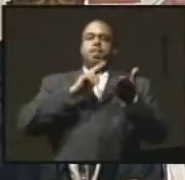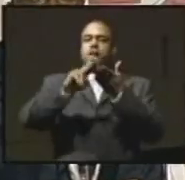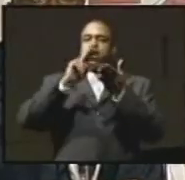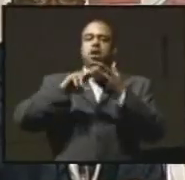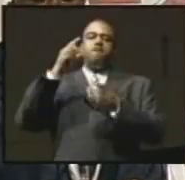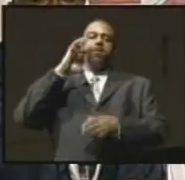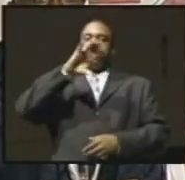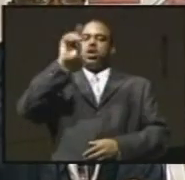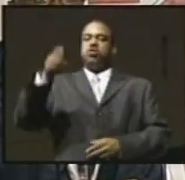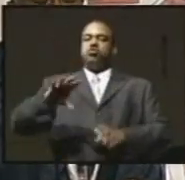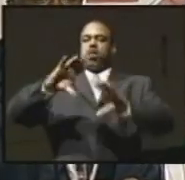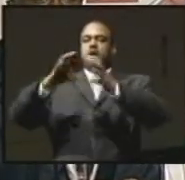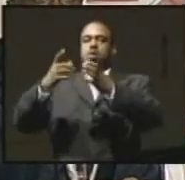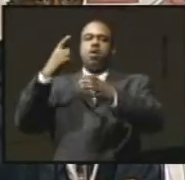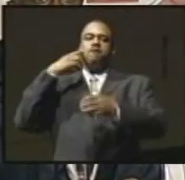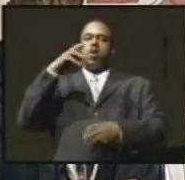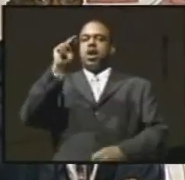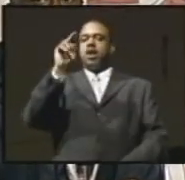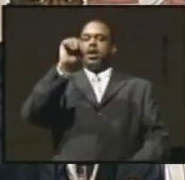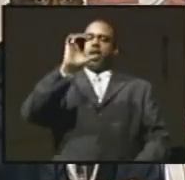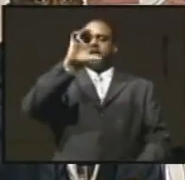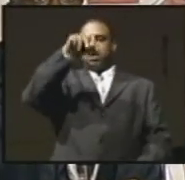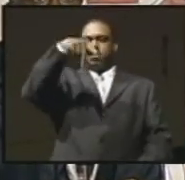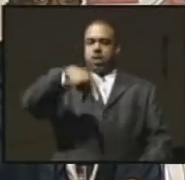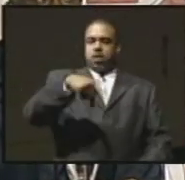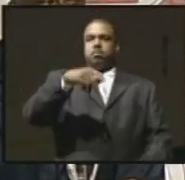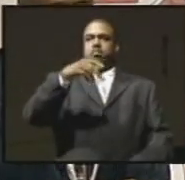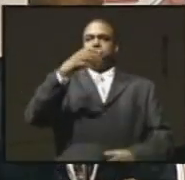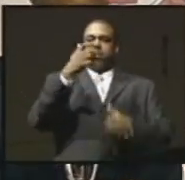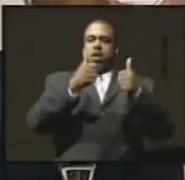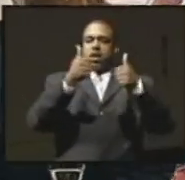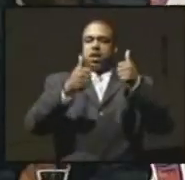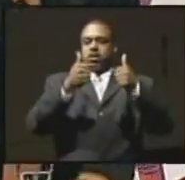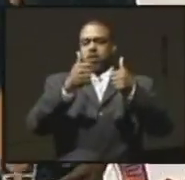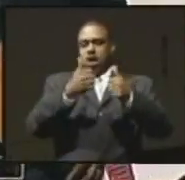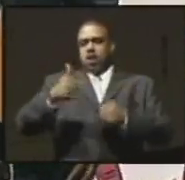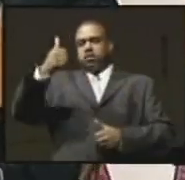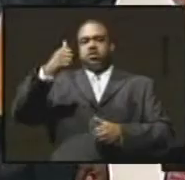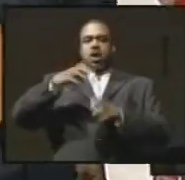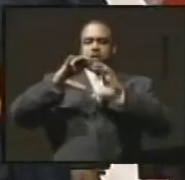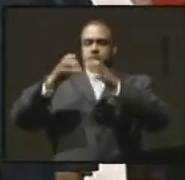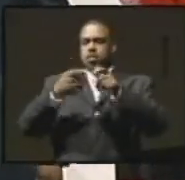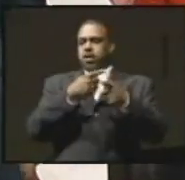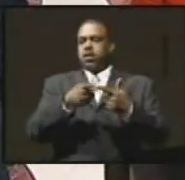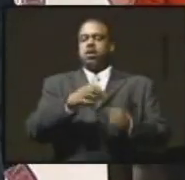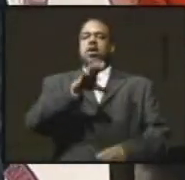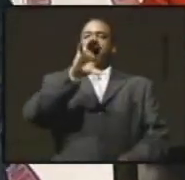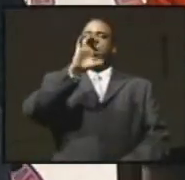of the NAACP Executive Committee. Mr. Kenneth Dobson,